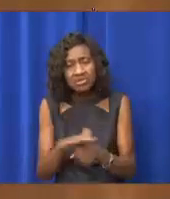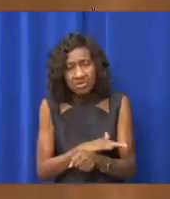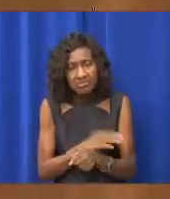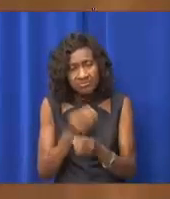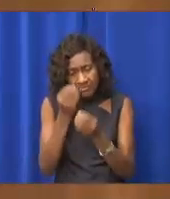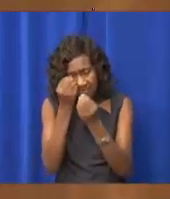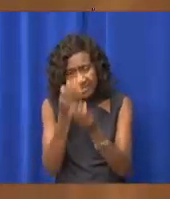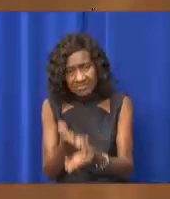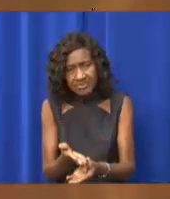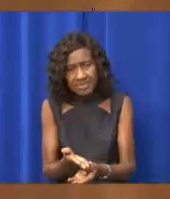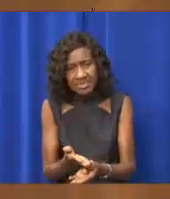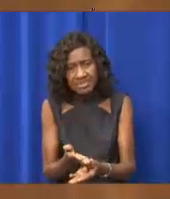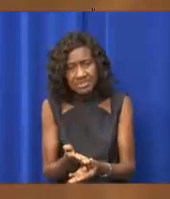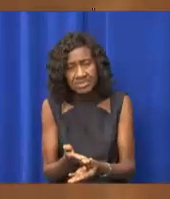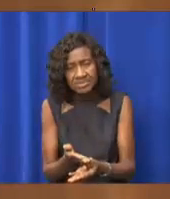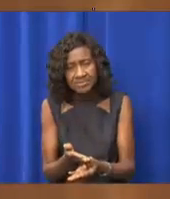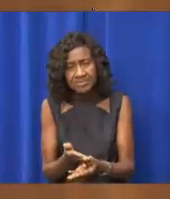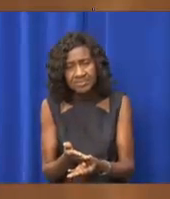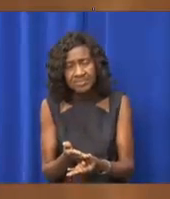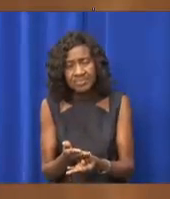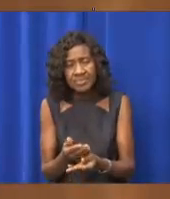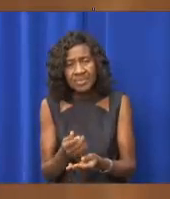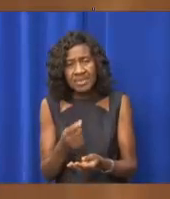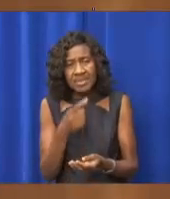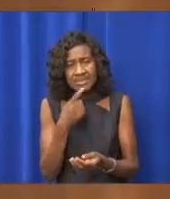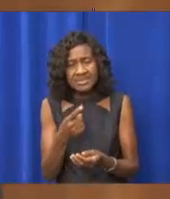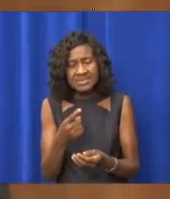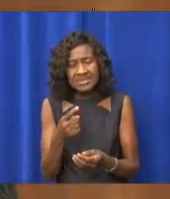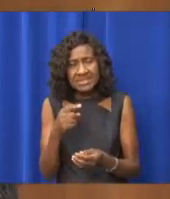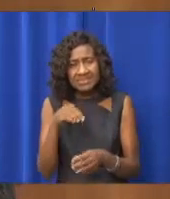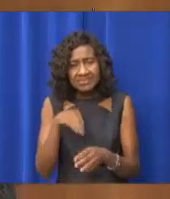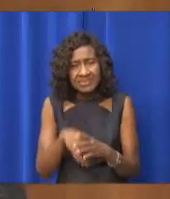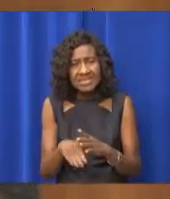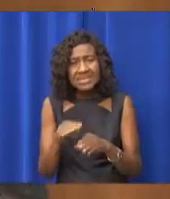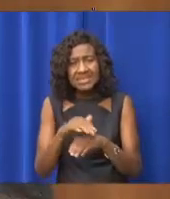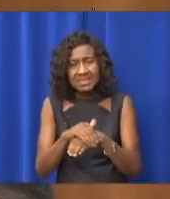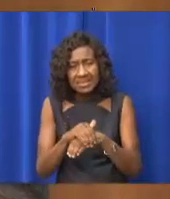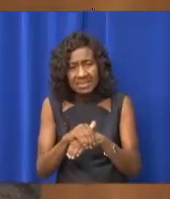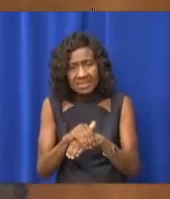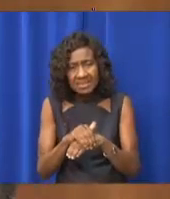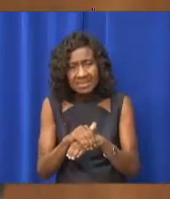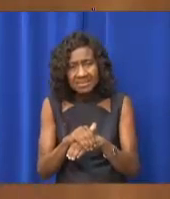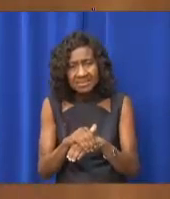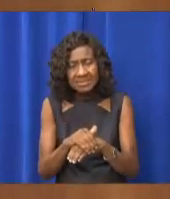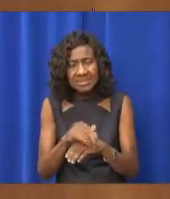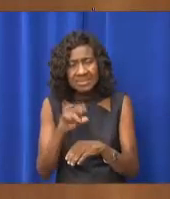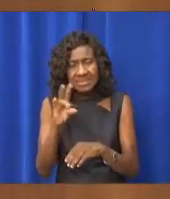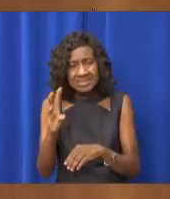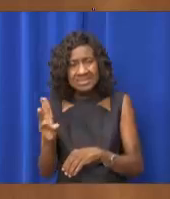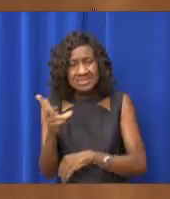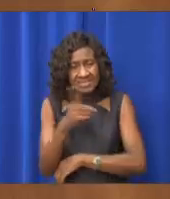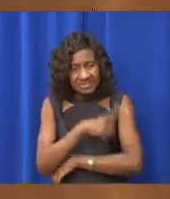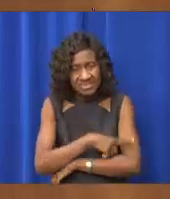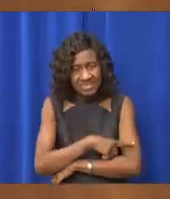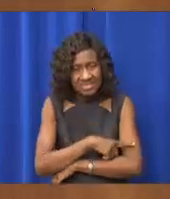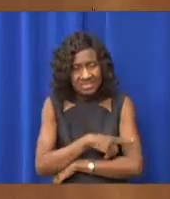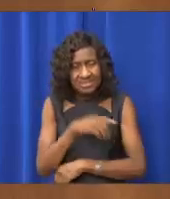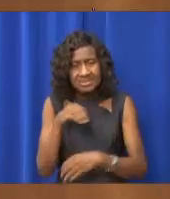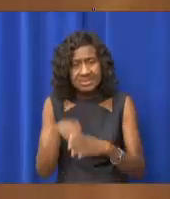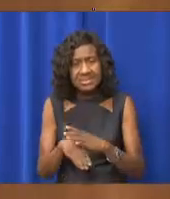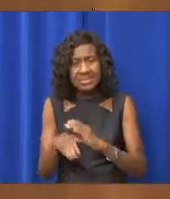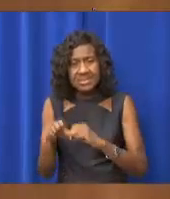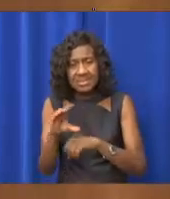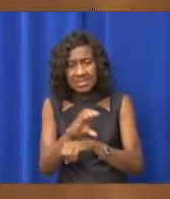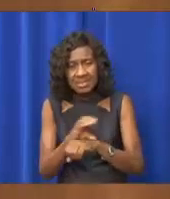days, you're good to go. The 7-day issue was slightly different in England. It wasn't, I don't believe it was based on that data. I believe it was based on